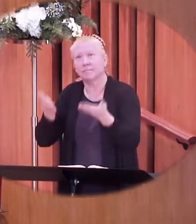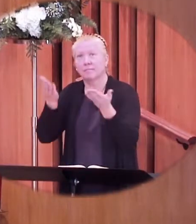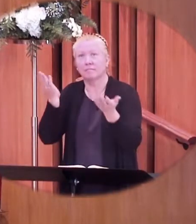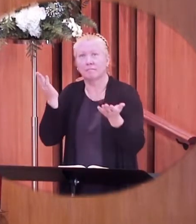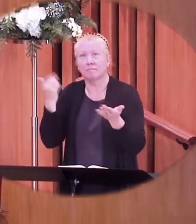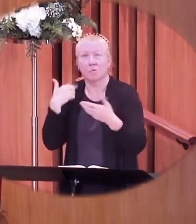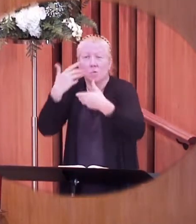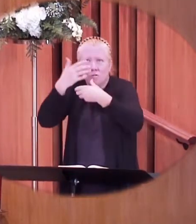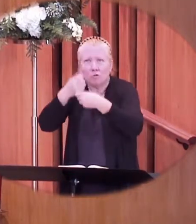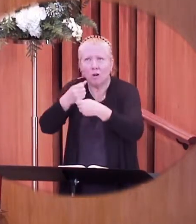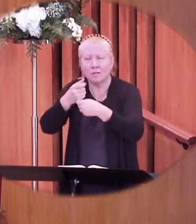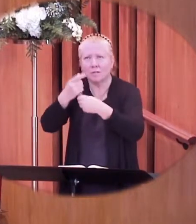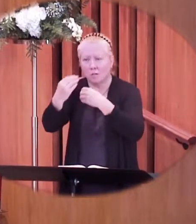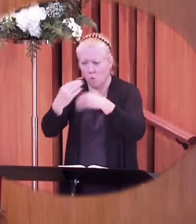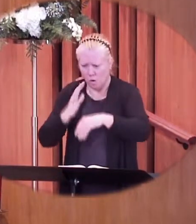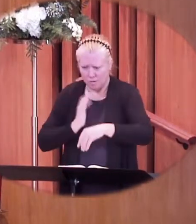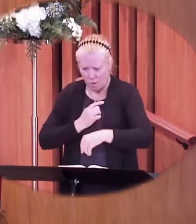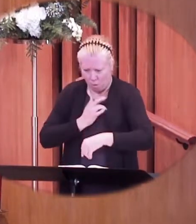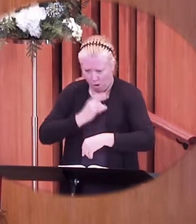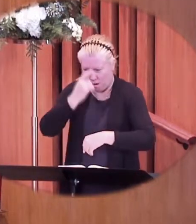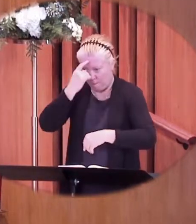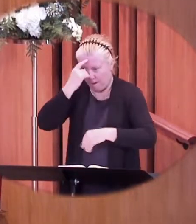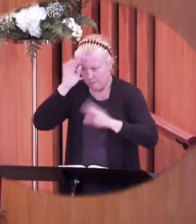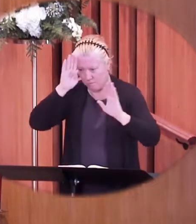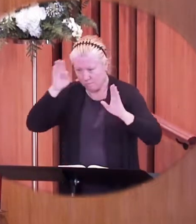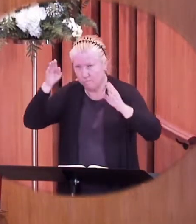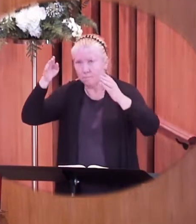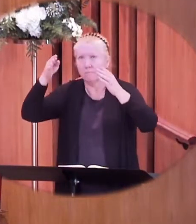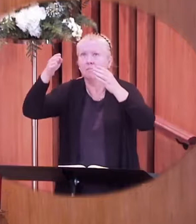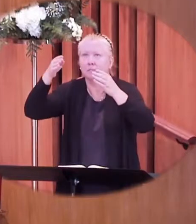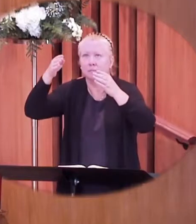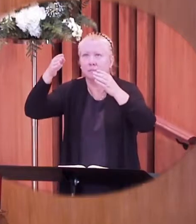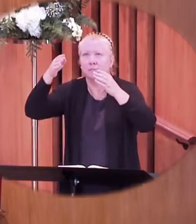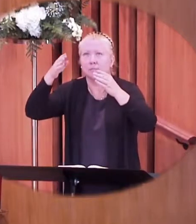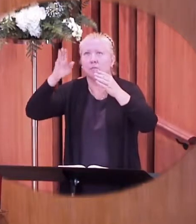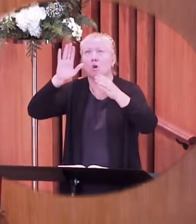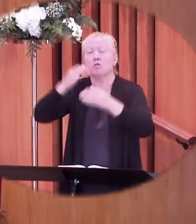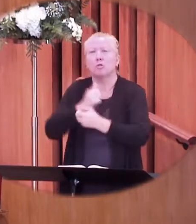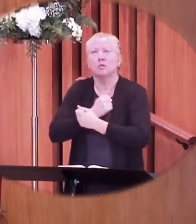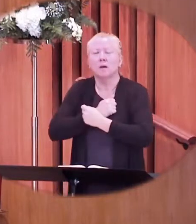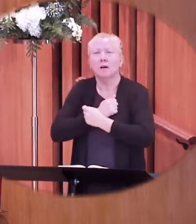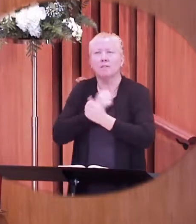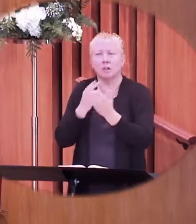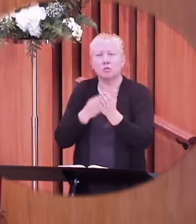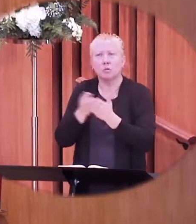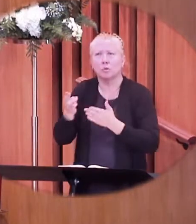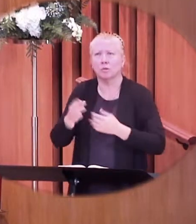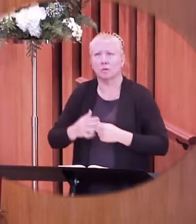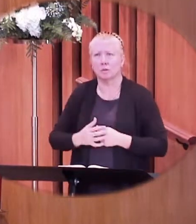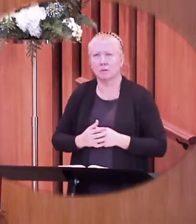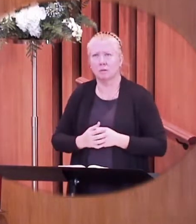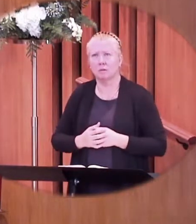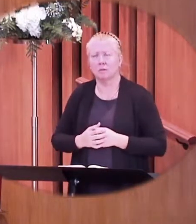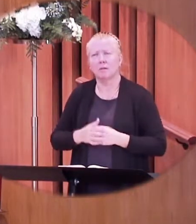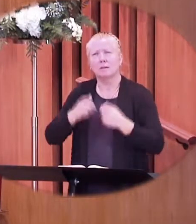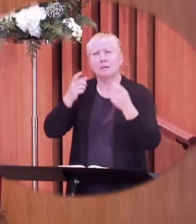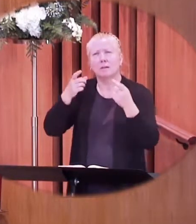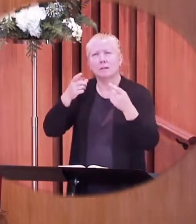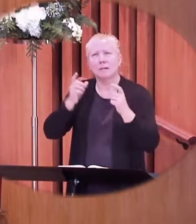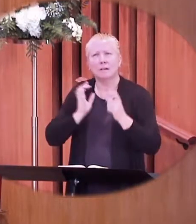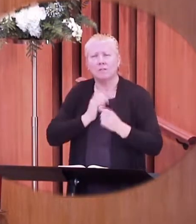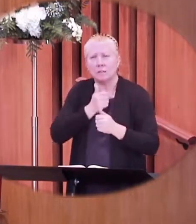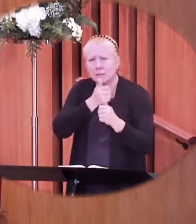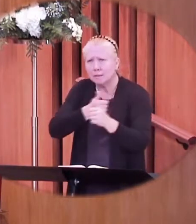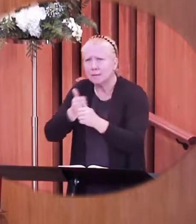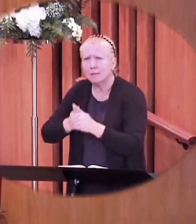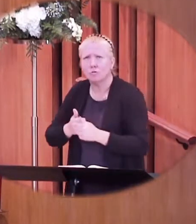hearts and minds to the fullness of your love and truth. Grant us the spirit of courage